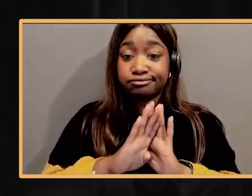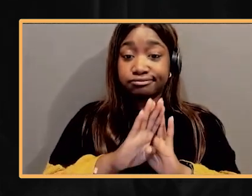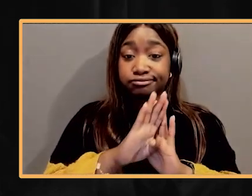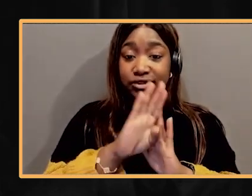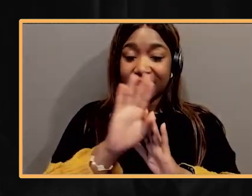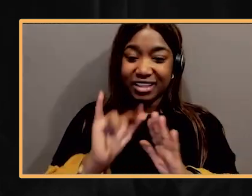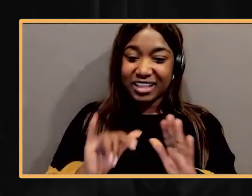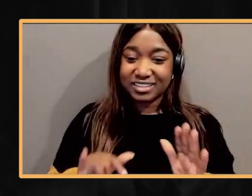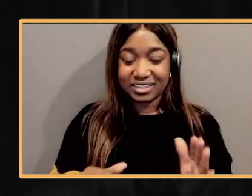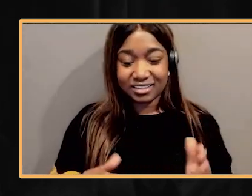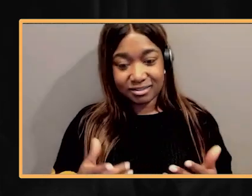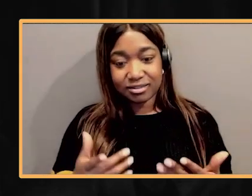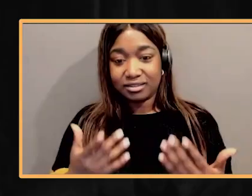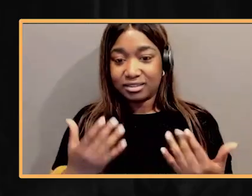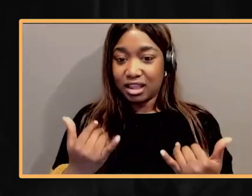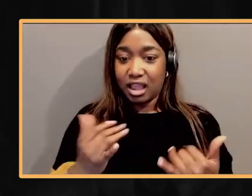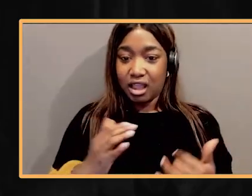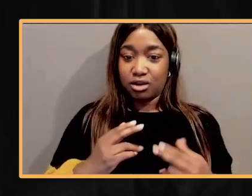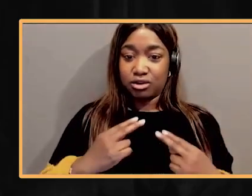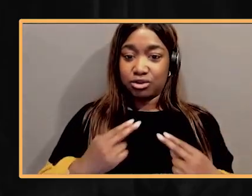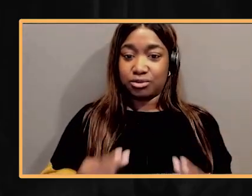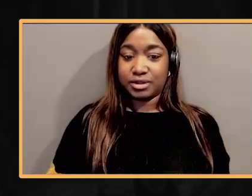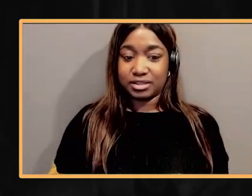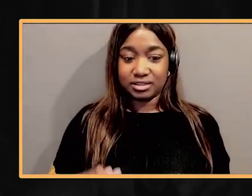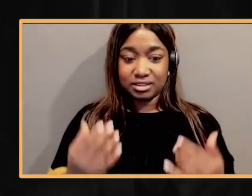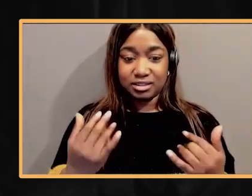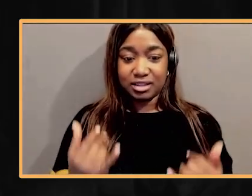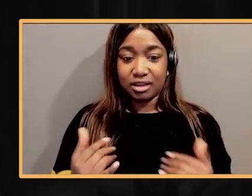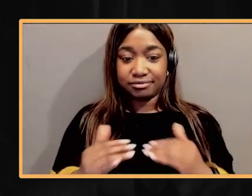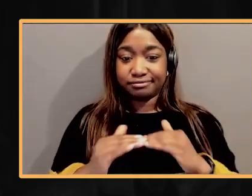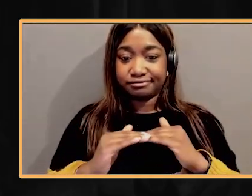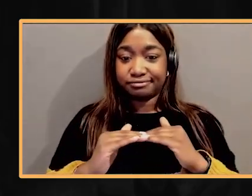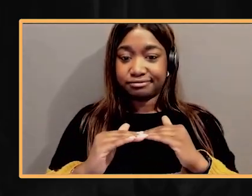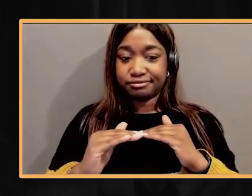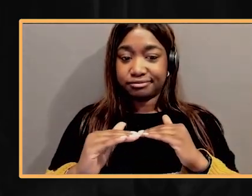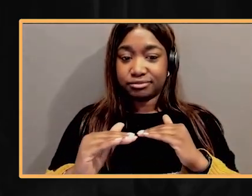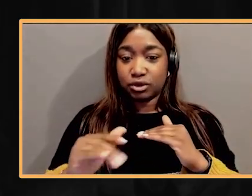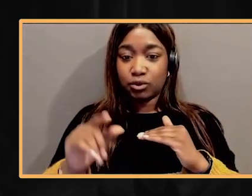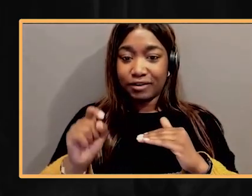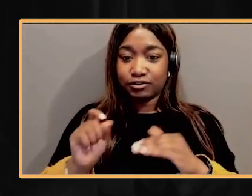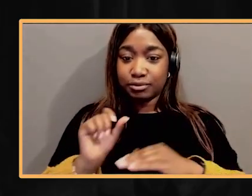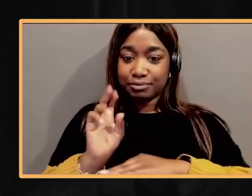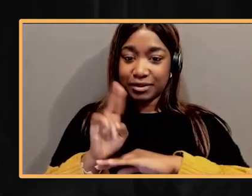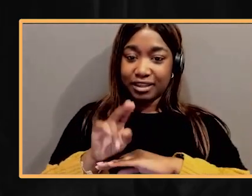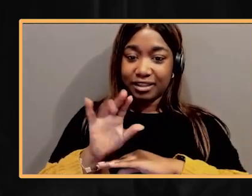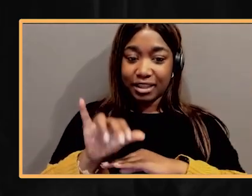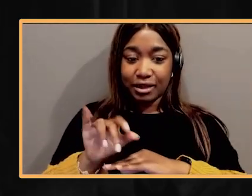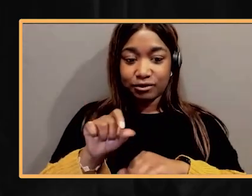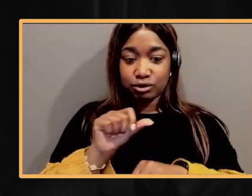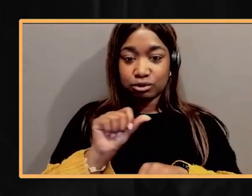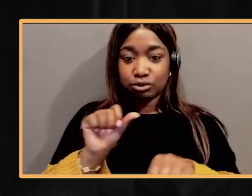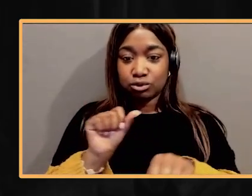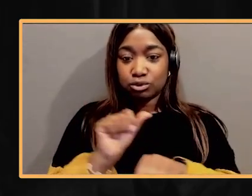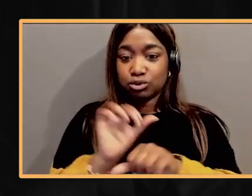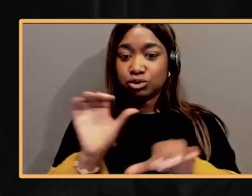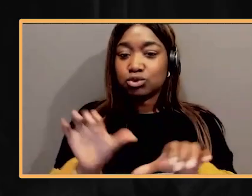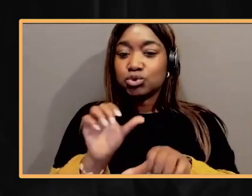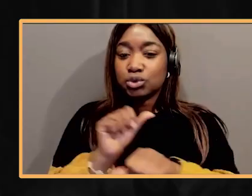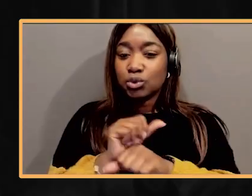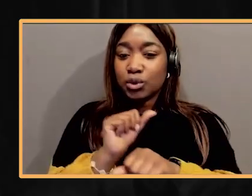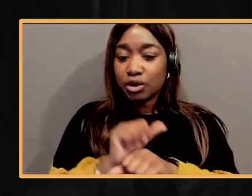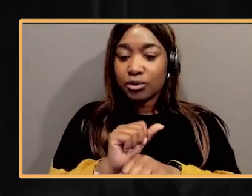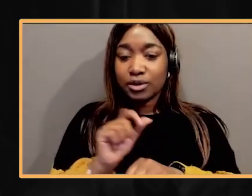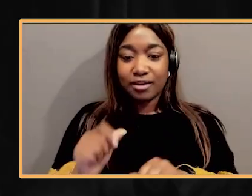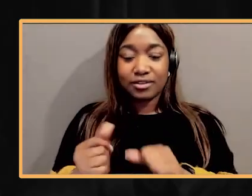that's the thing that we need to overcome. And fundamentally, it means we got to do our work. We got to face our shadows. We need to heal our